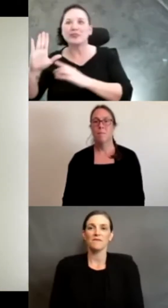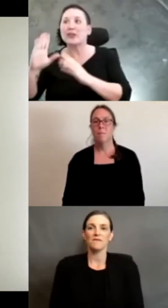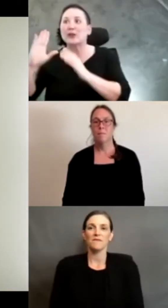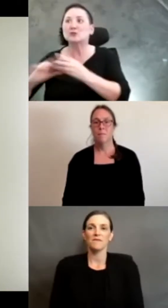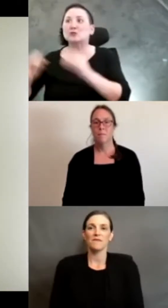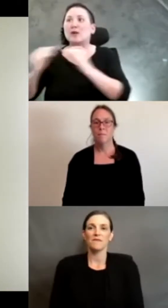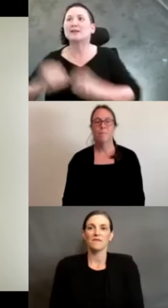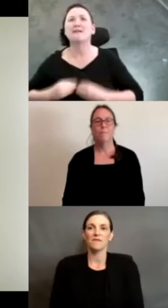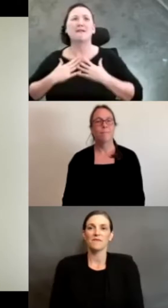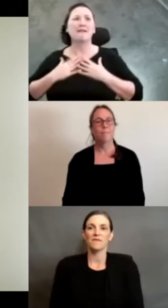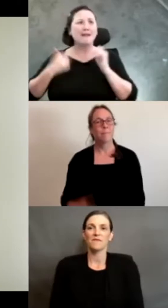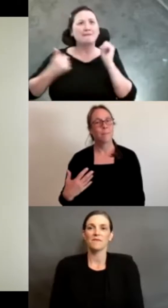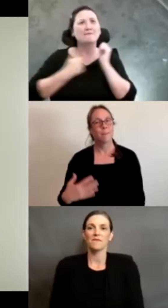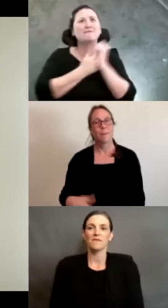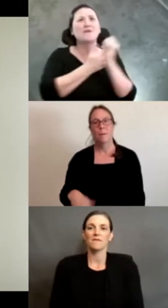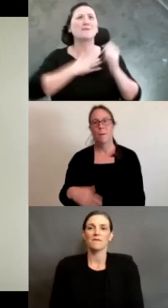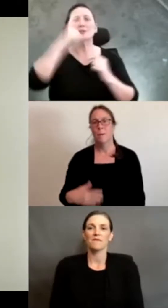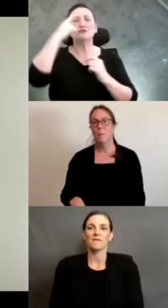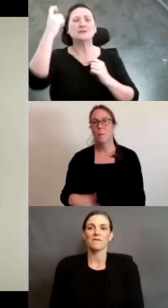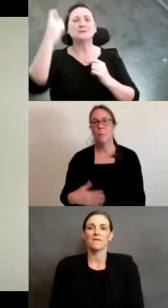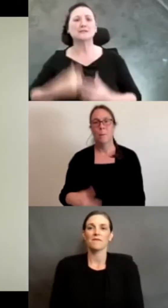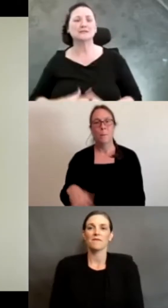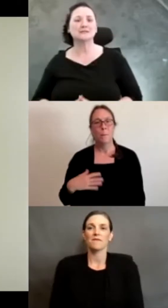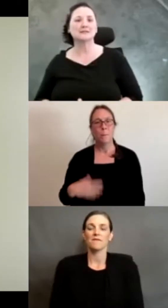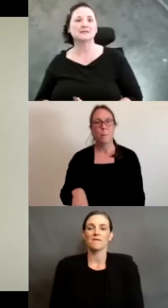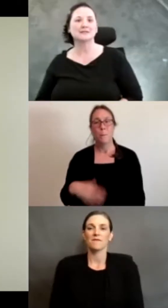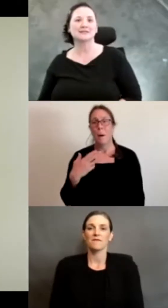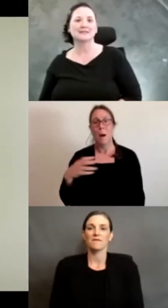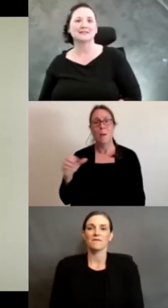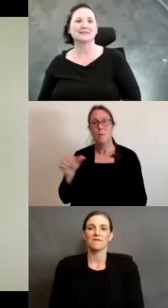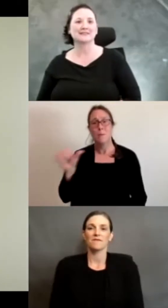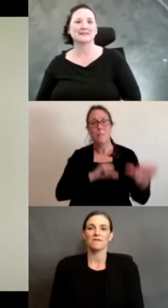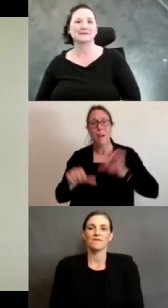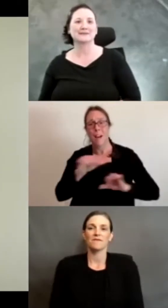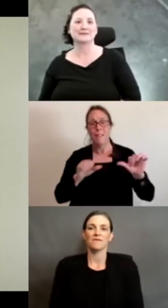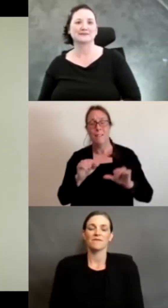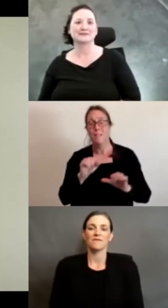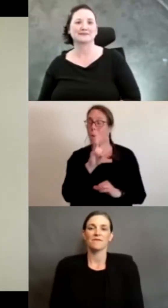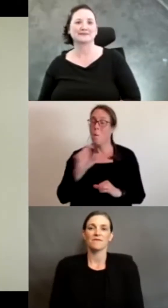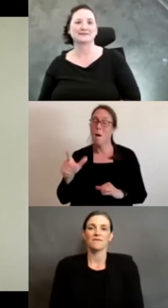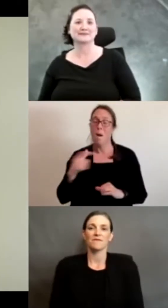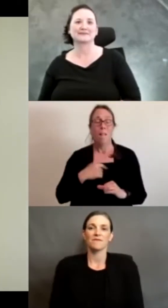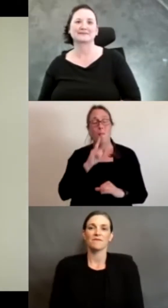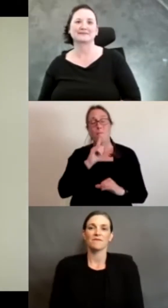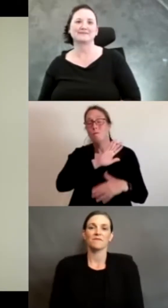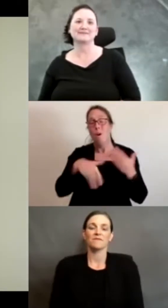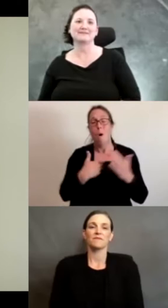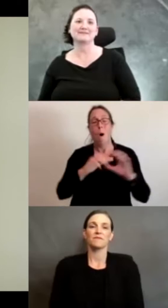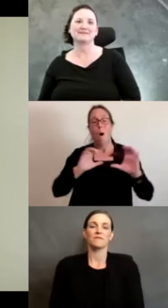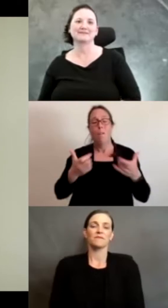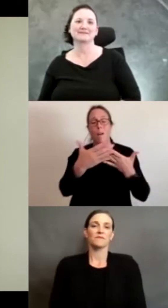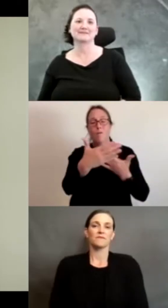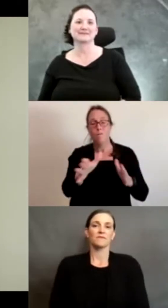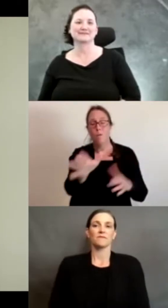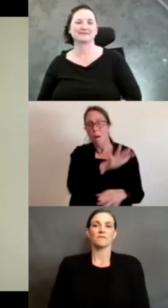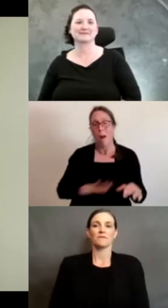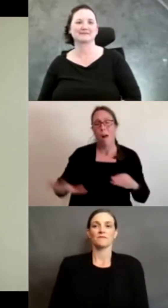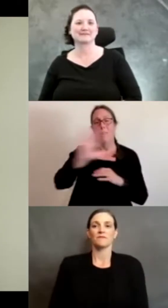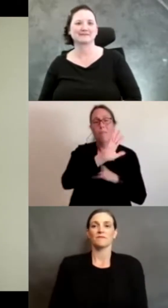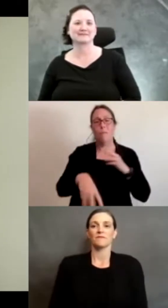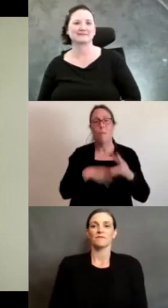Ah, high school science. Well, I'm sure they're tuning into this in classrooms all over the world